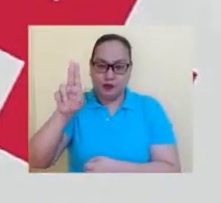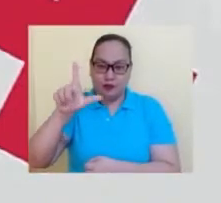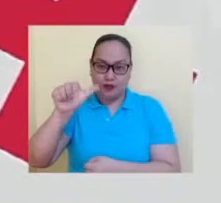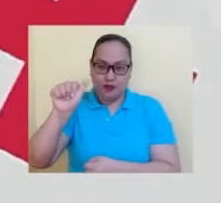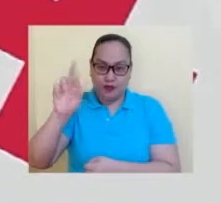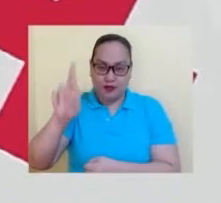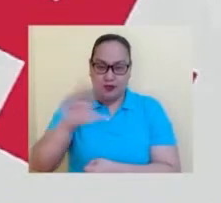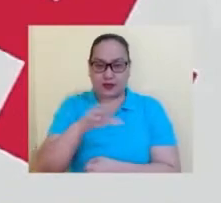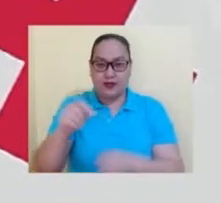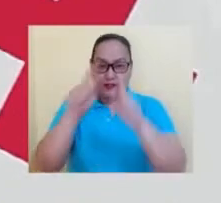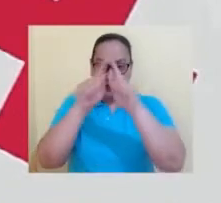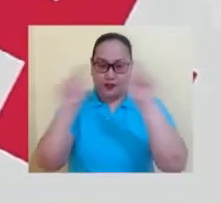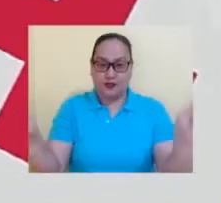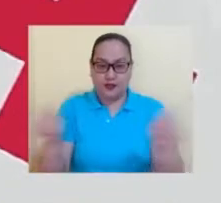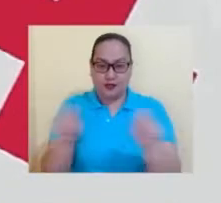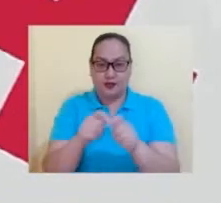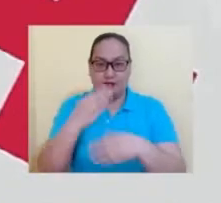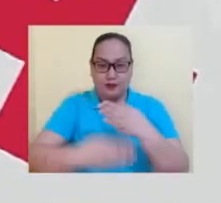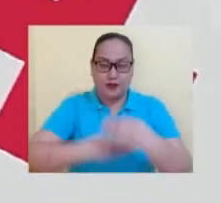triangular bandages.